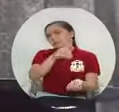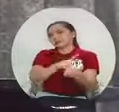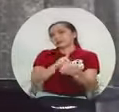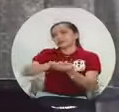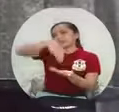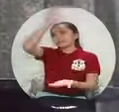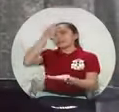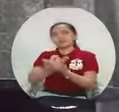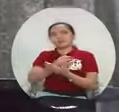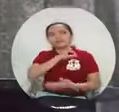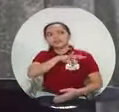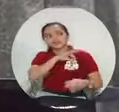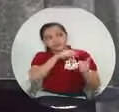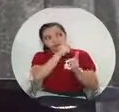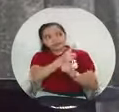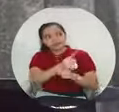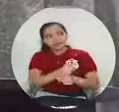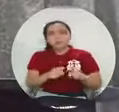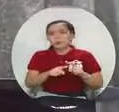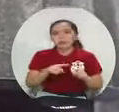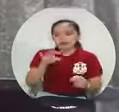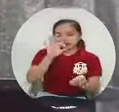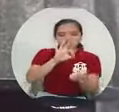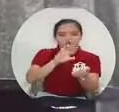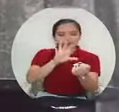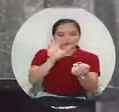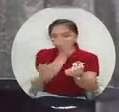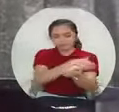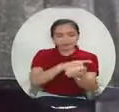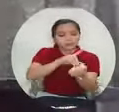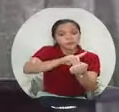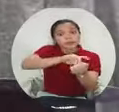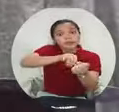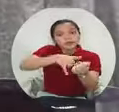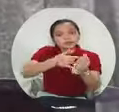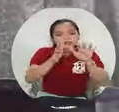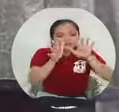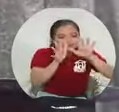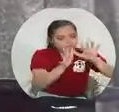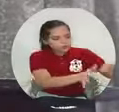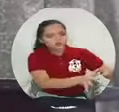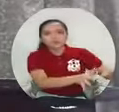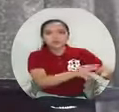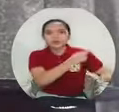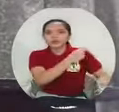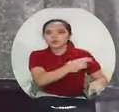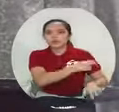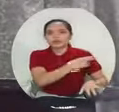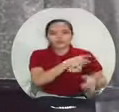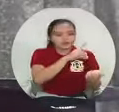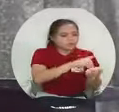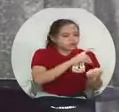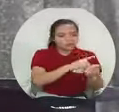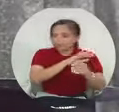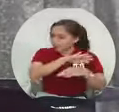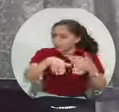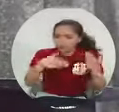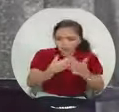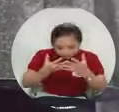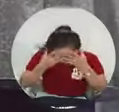he turned, you know, he set aside all those instruments in his hand to practice his medical